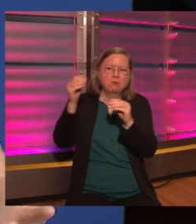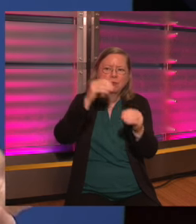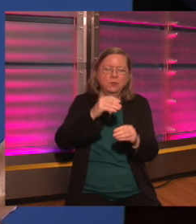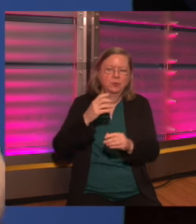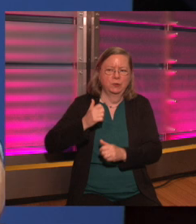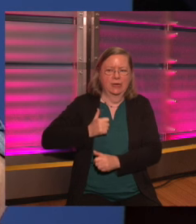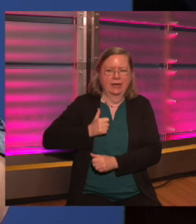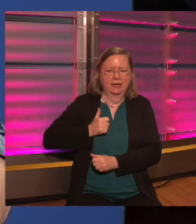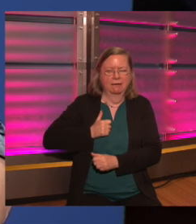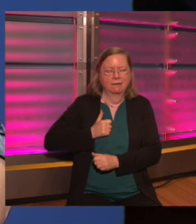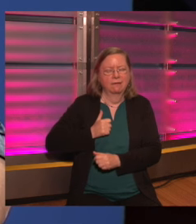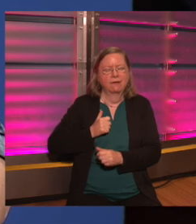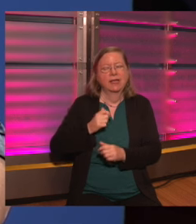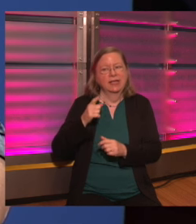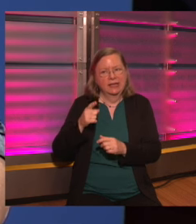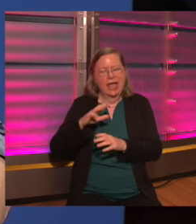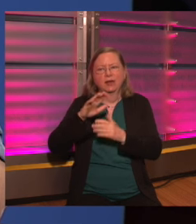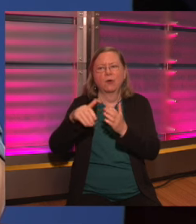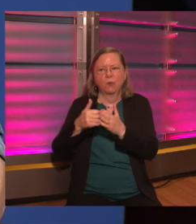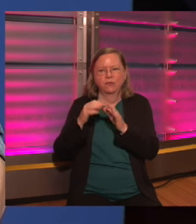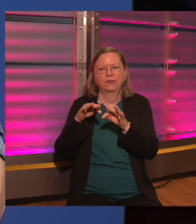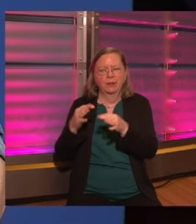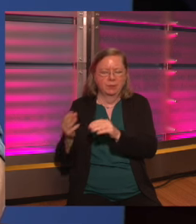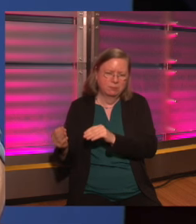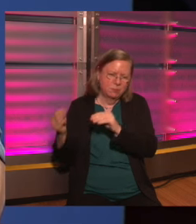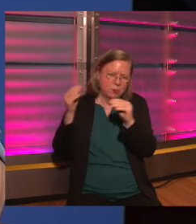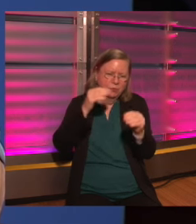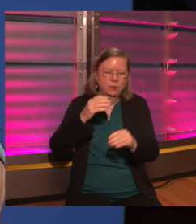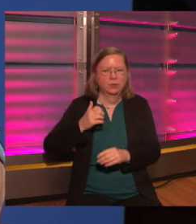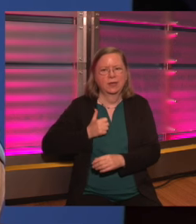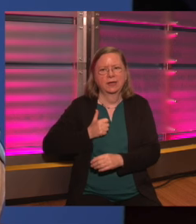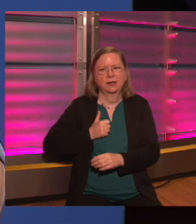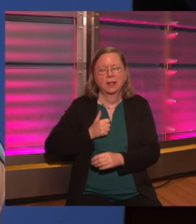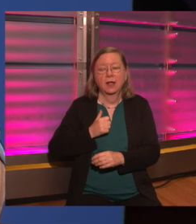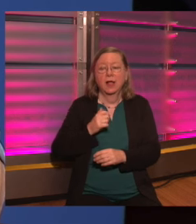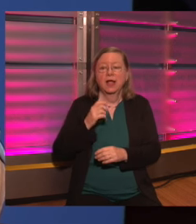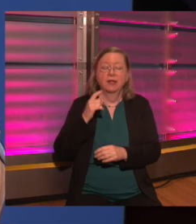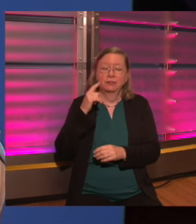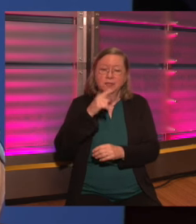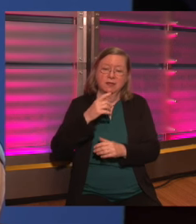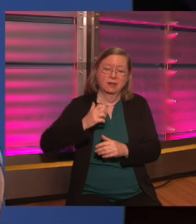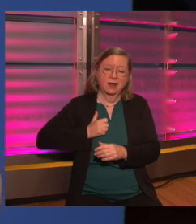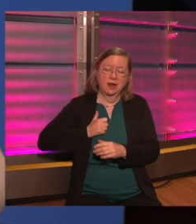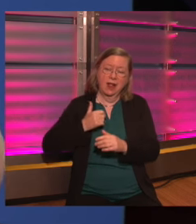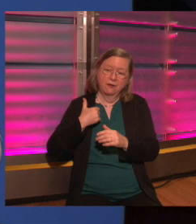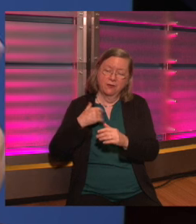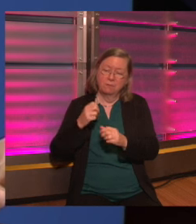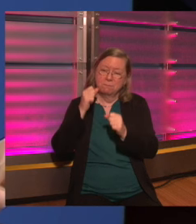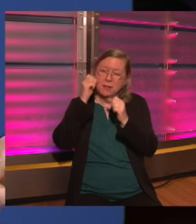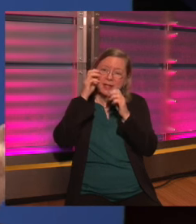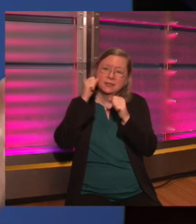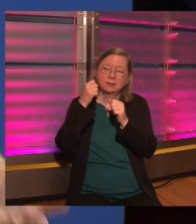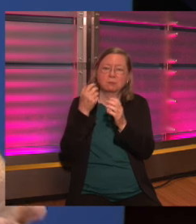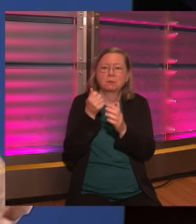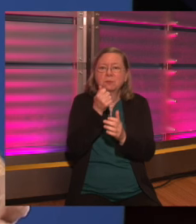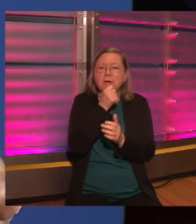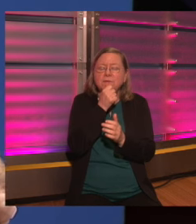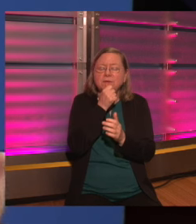his entire family. And Canada has an amazing private sponsorship system where if you raise the money